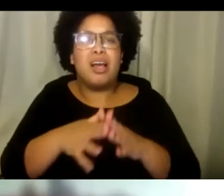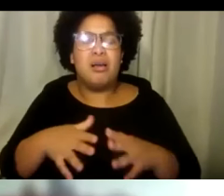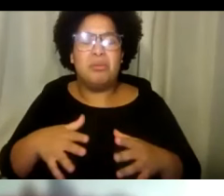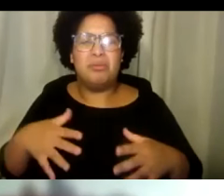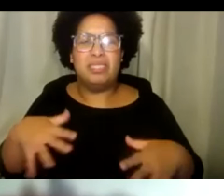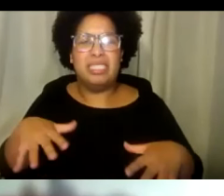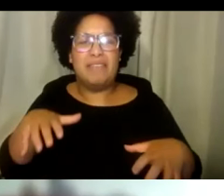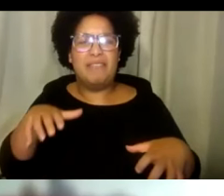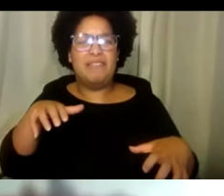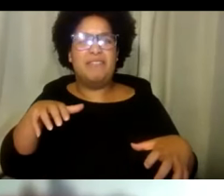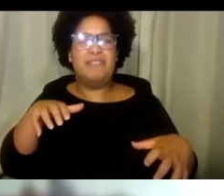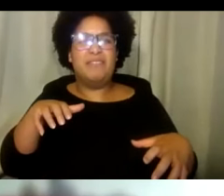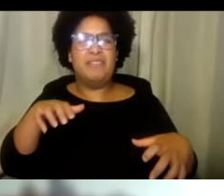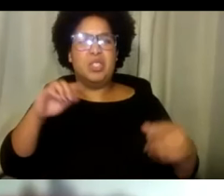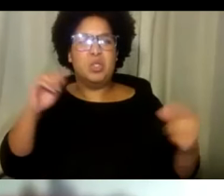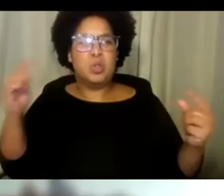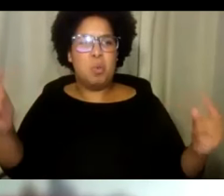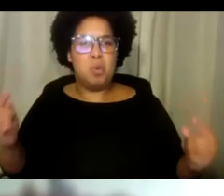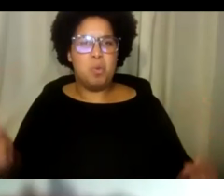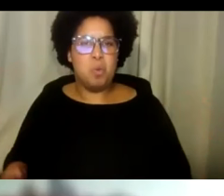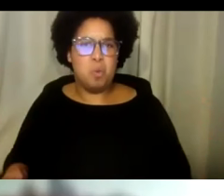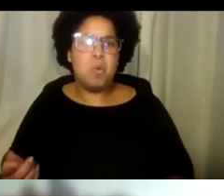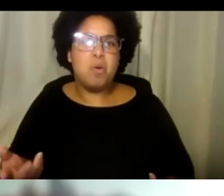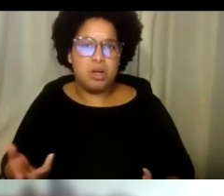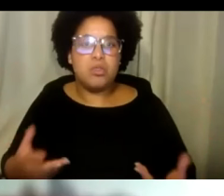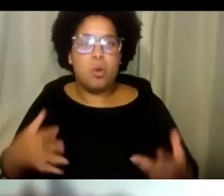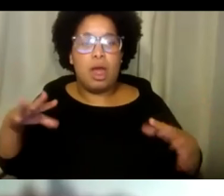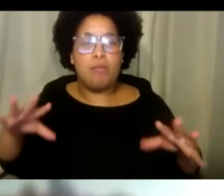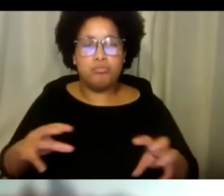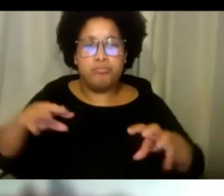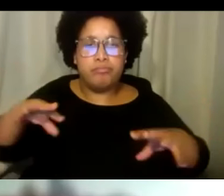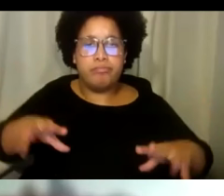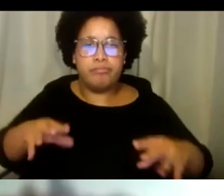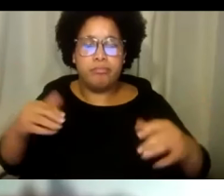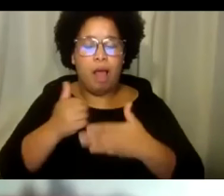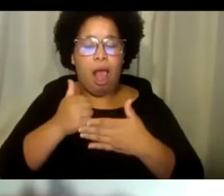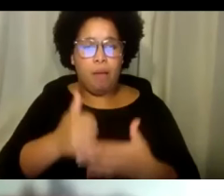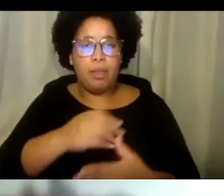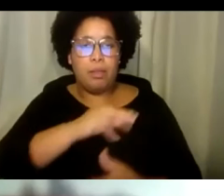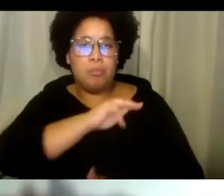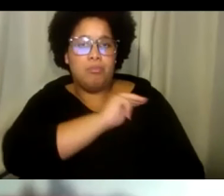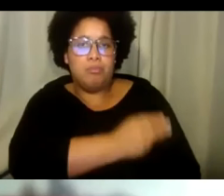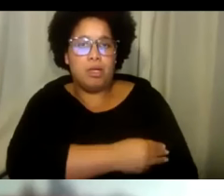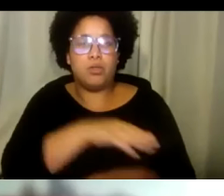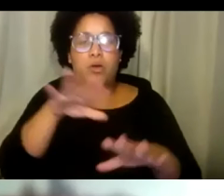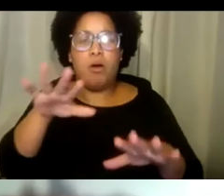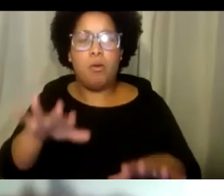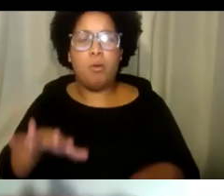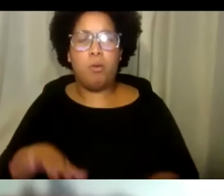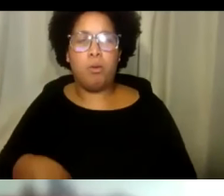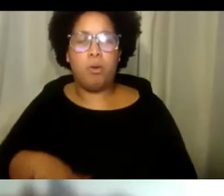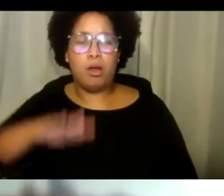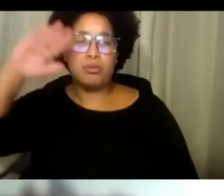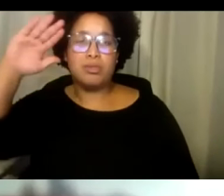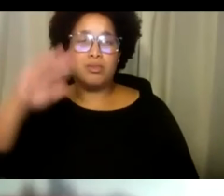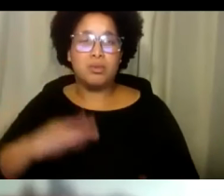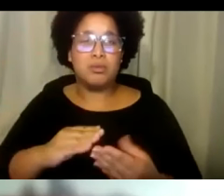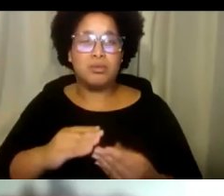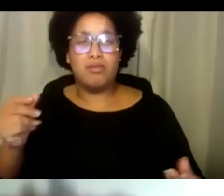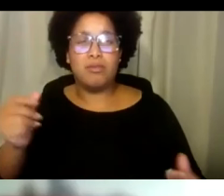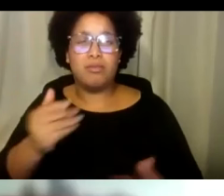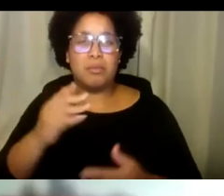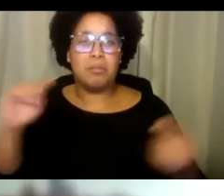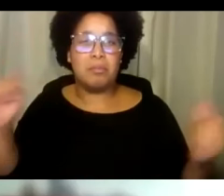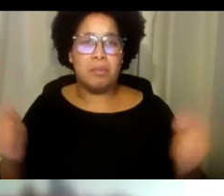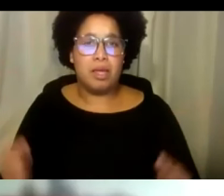very sore. And so the massage therapy helps relax their muscles and takes away a lot of the pain that